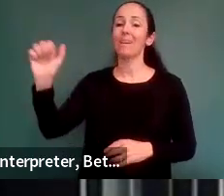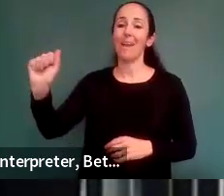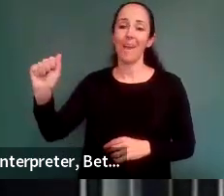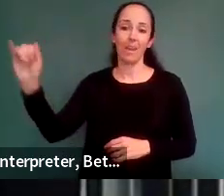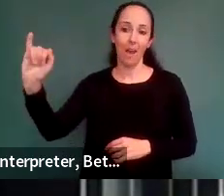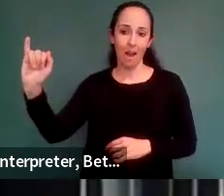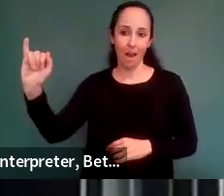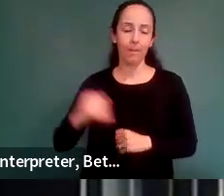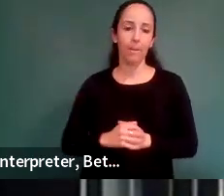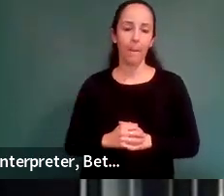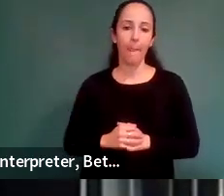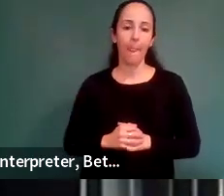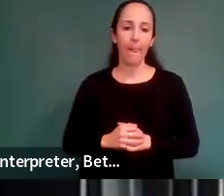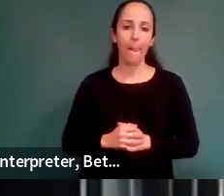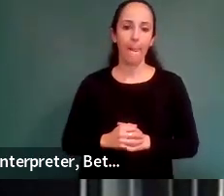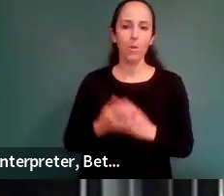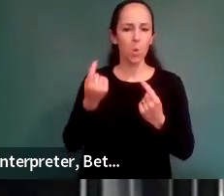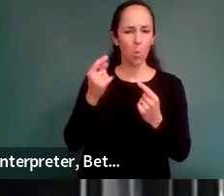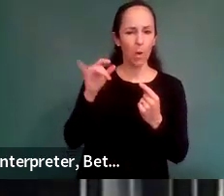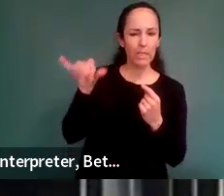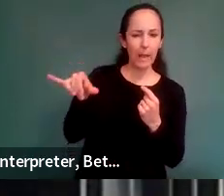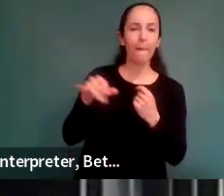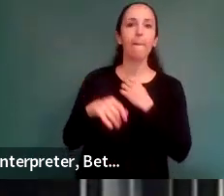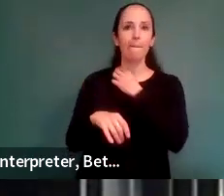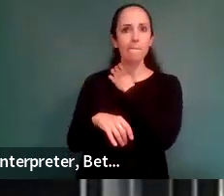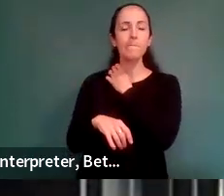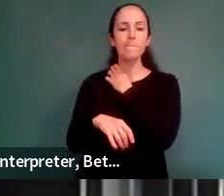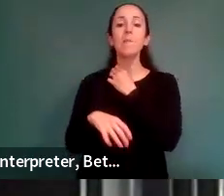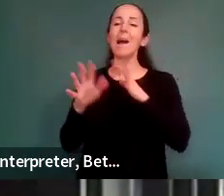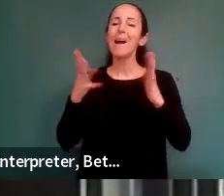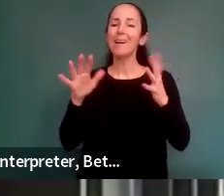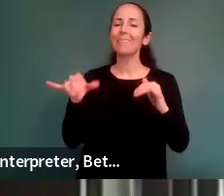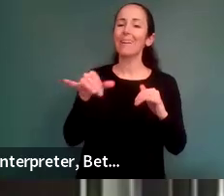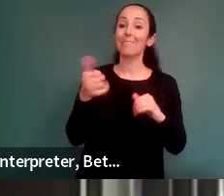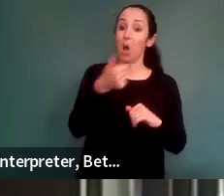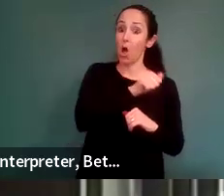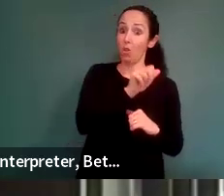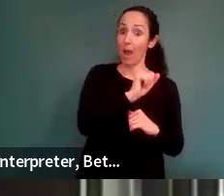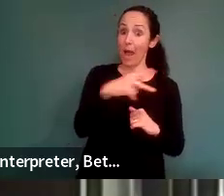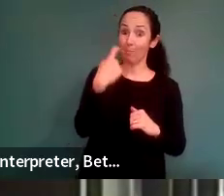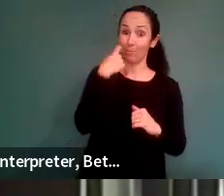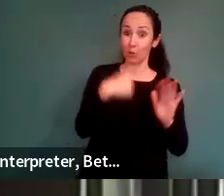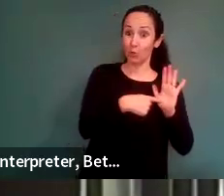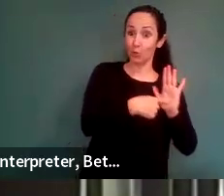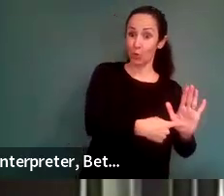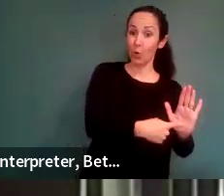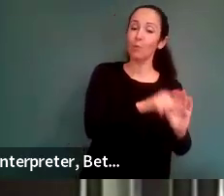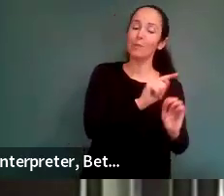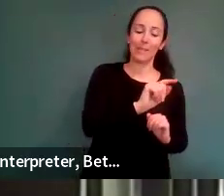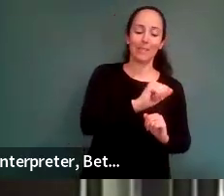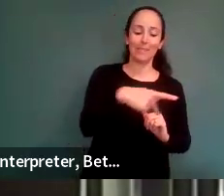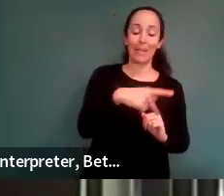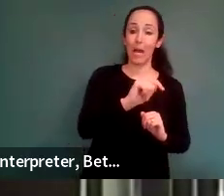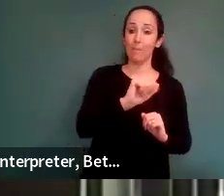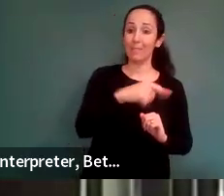a kind of a, you can think of it as a progression of those two other apps that I just previously demonstrated, TapTapSee